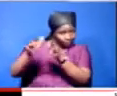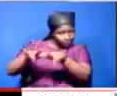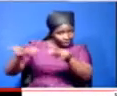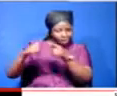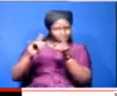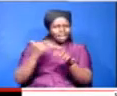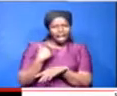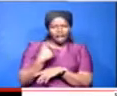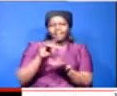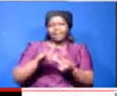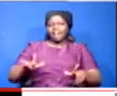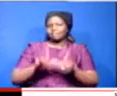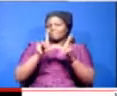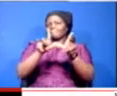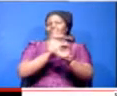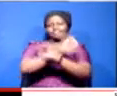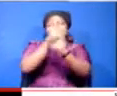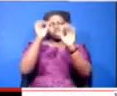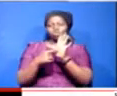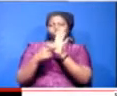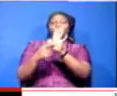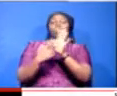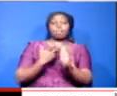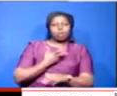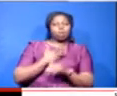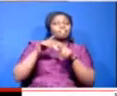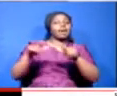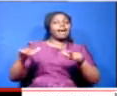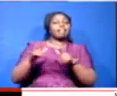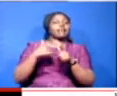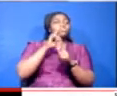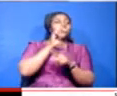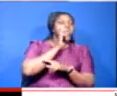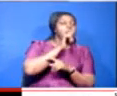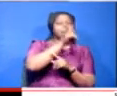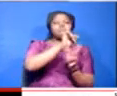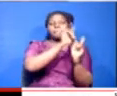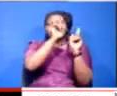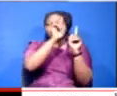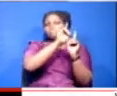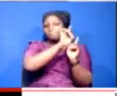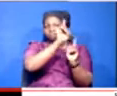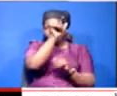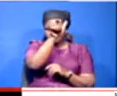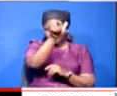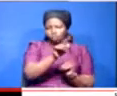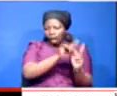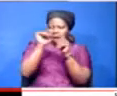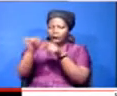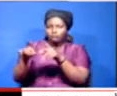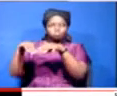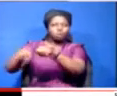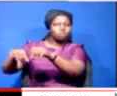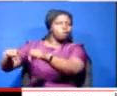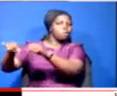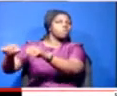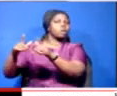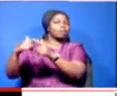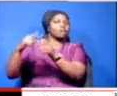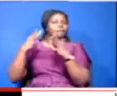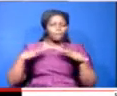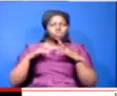ya kuwaonesha. Kesho unasikia mtu amechukua kitu, mtu amechukua fulani, mtu amechukua, inalete vita,